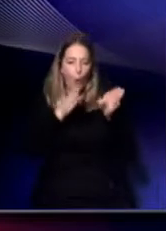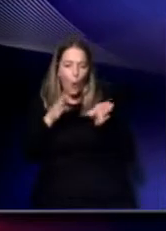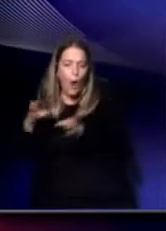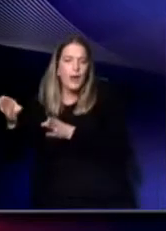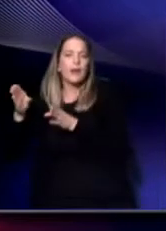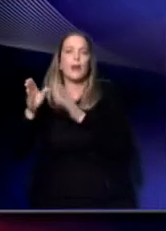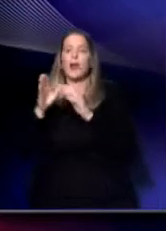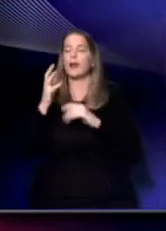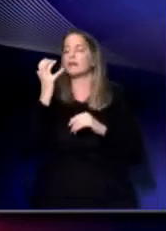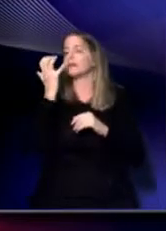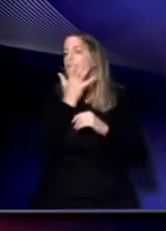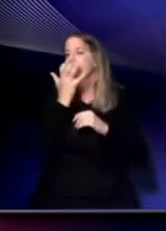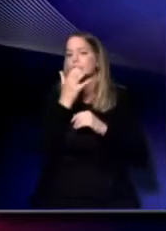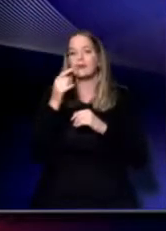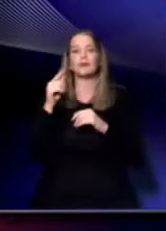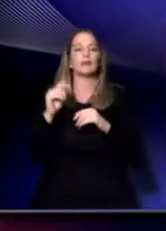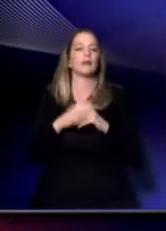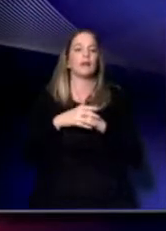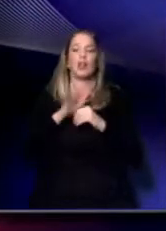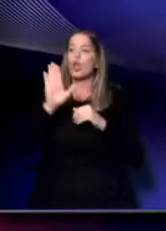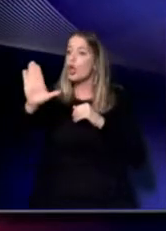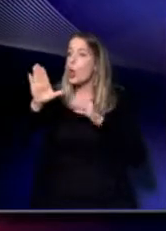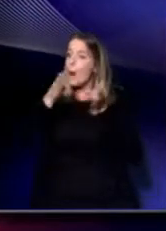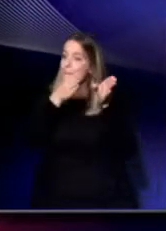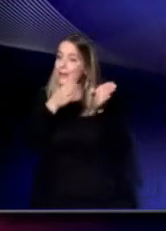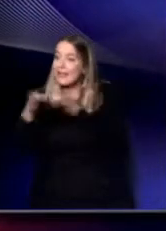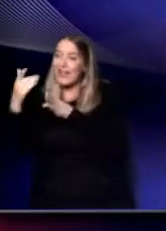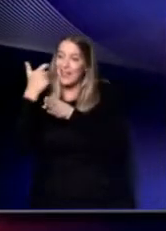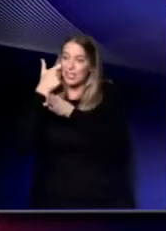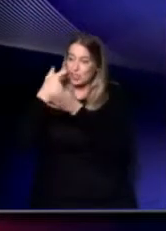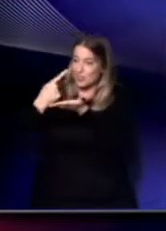you went over a few minutes ago was just awesome.